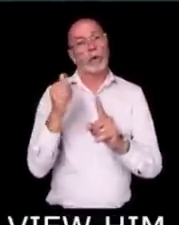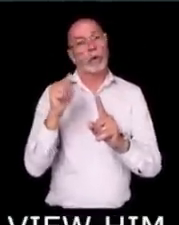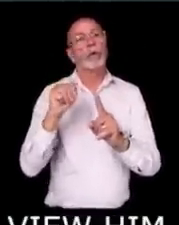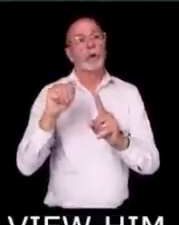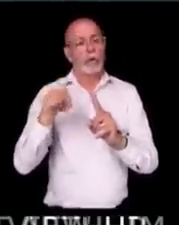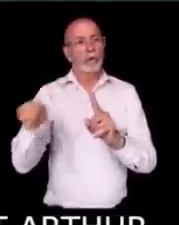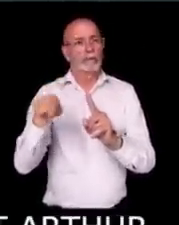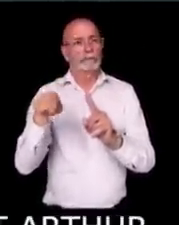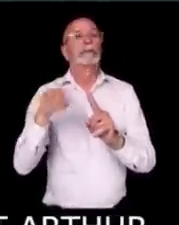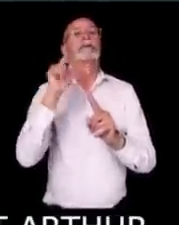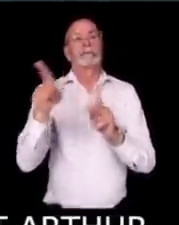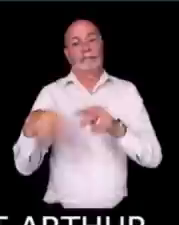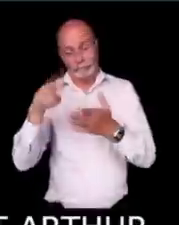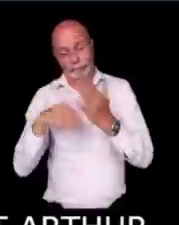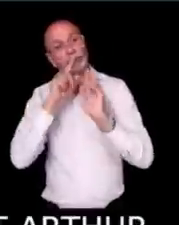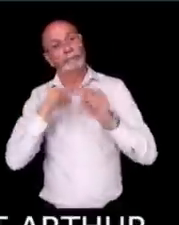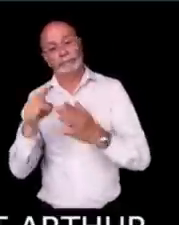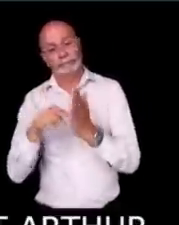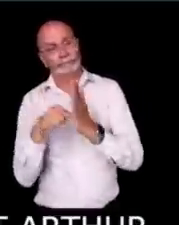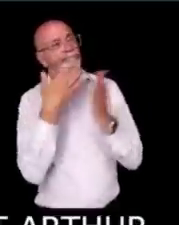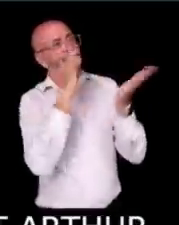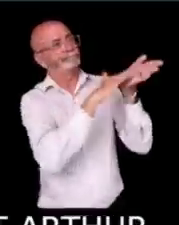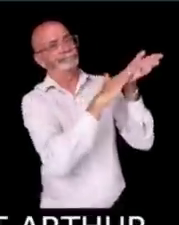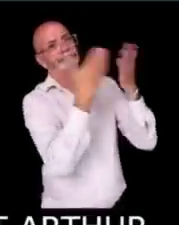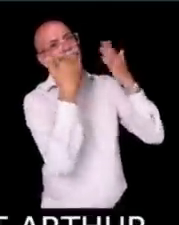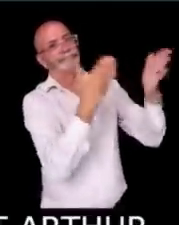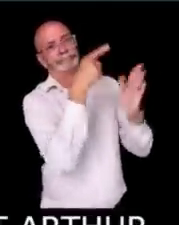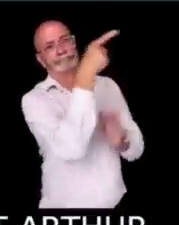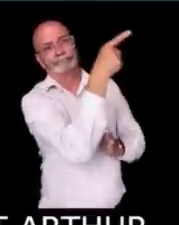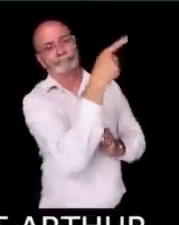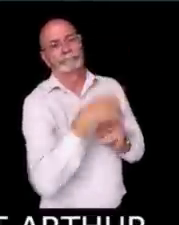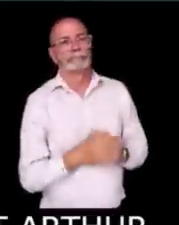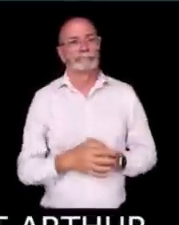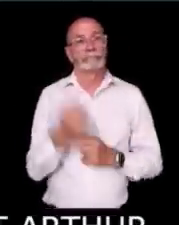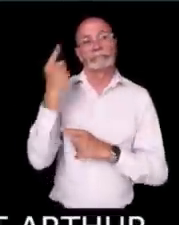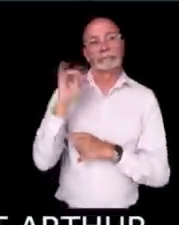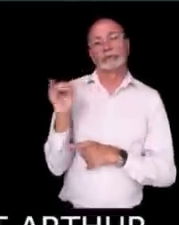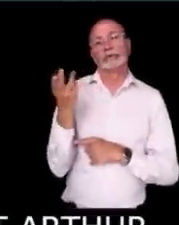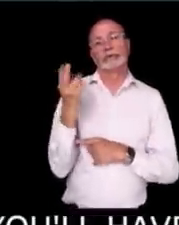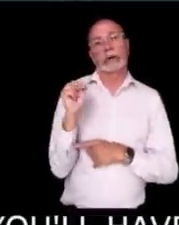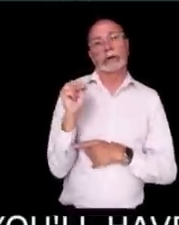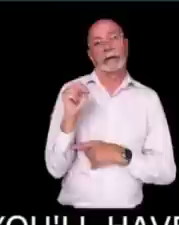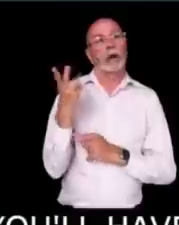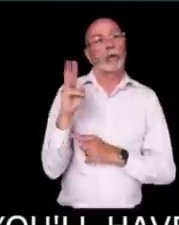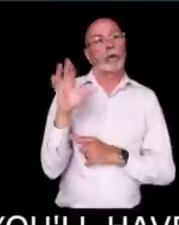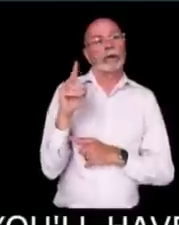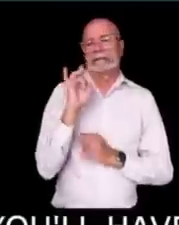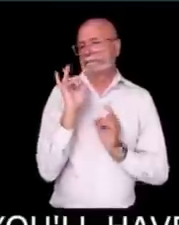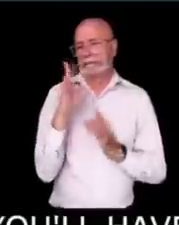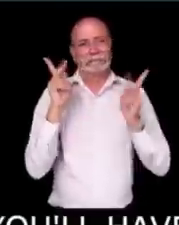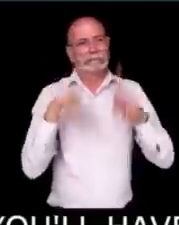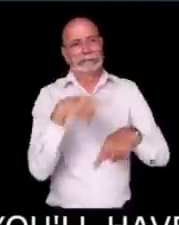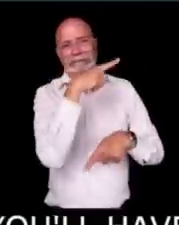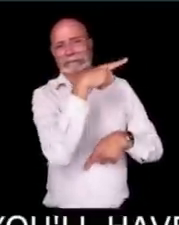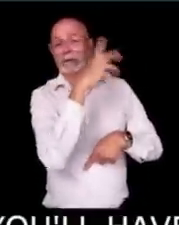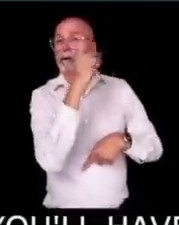they commend him for. And so you'll have people say, John Howard, he's terrible, but what he did with after Port Arthur,